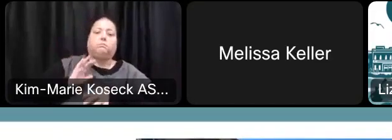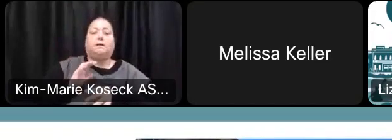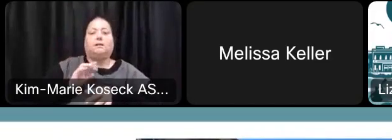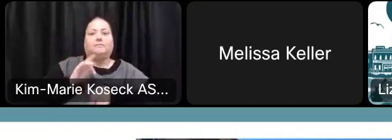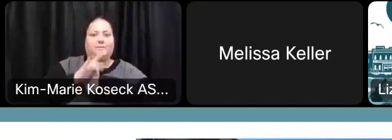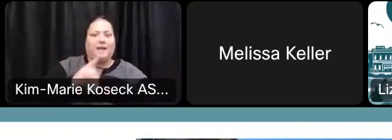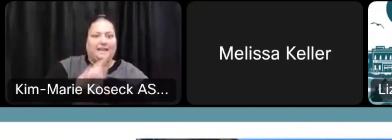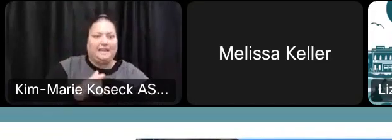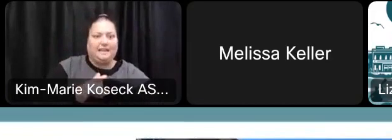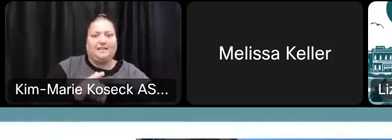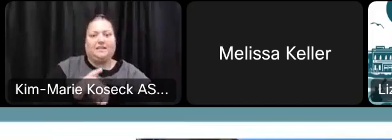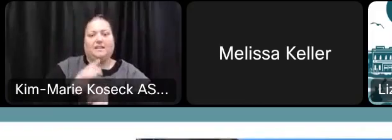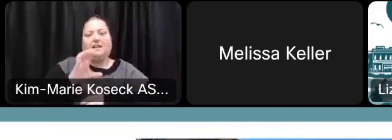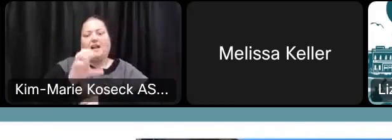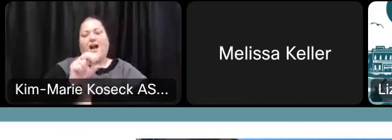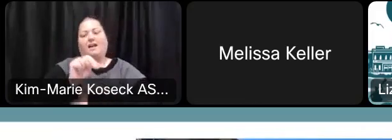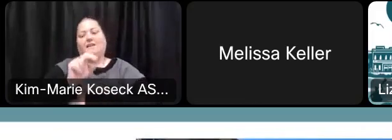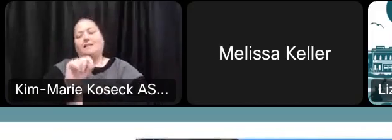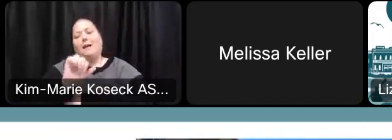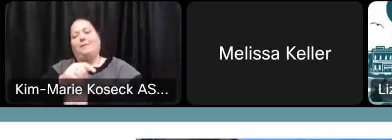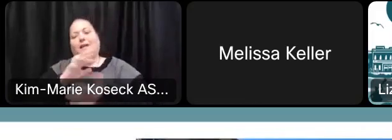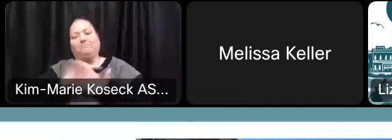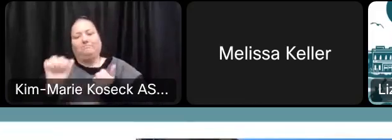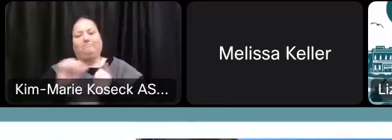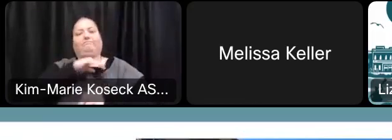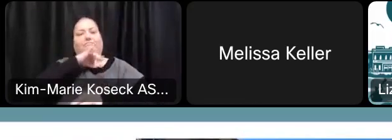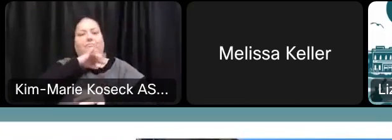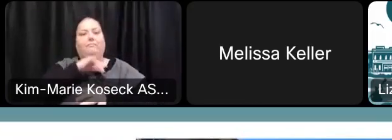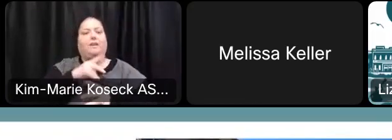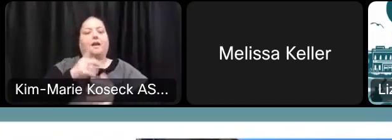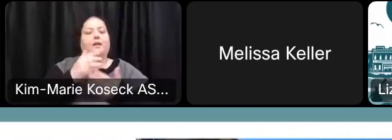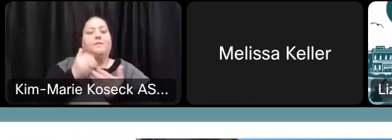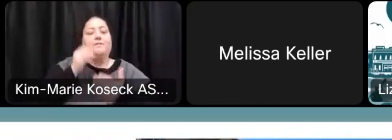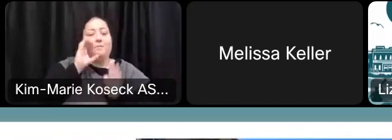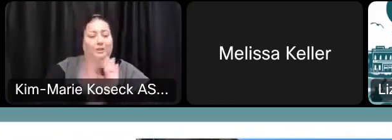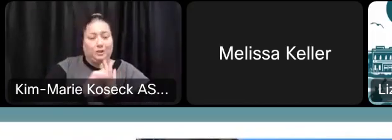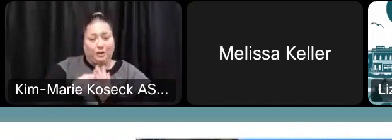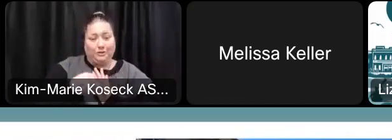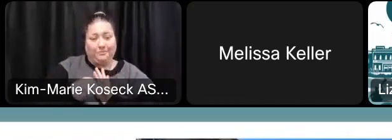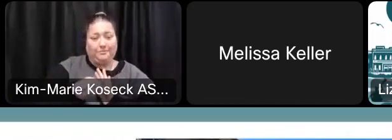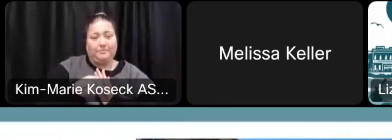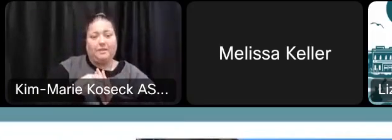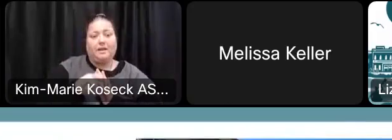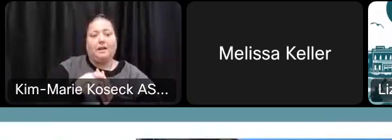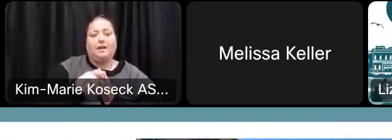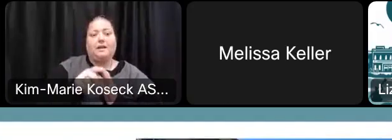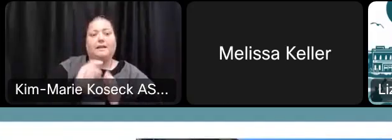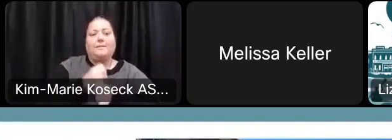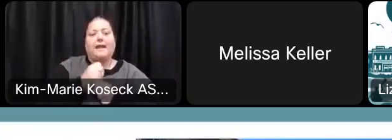and formerly contaminated manufacturing facility, the before picture. They manufactured